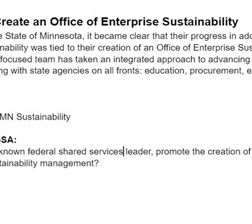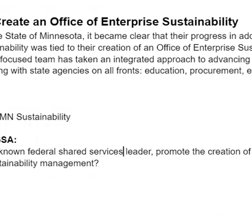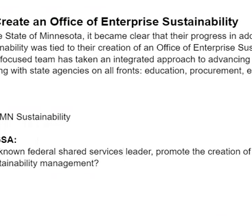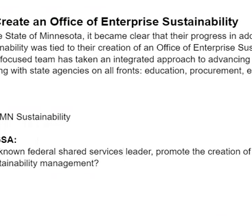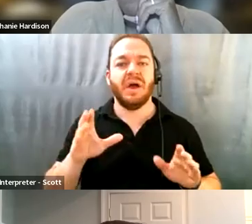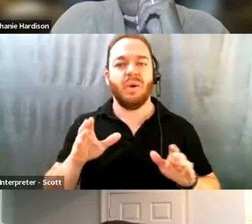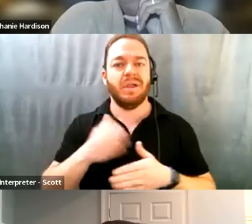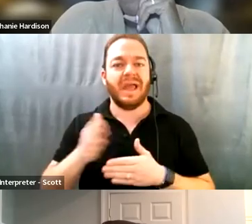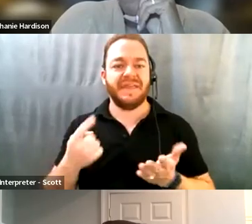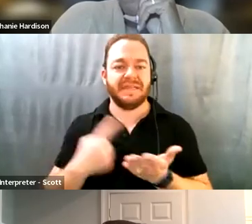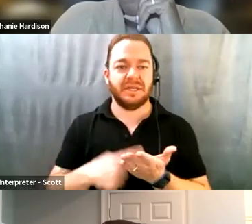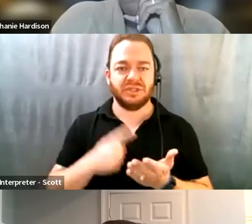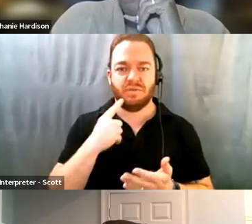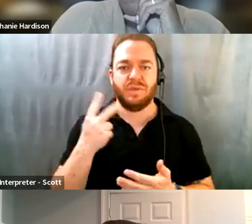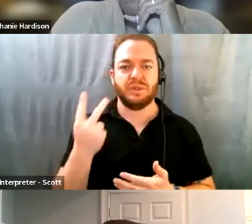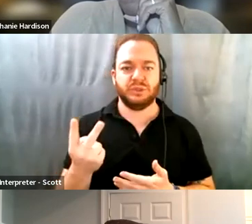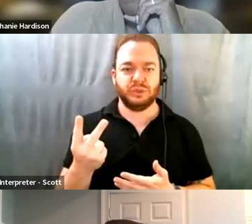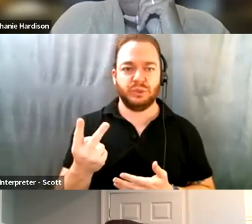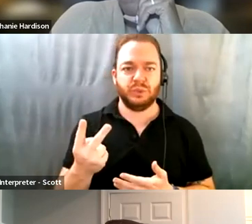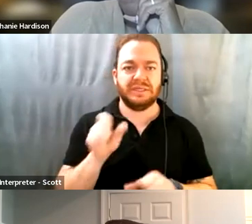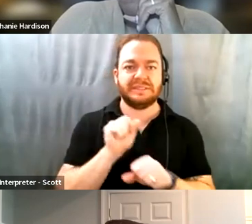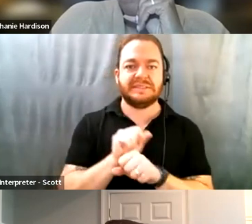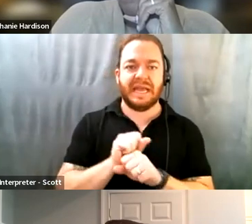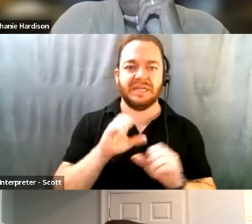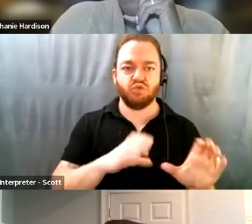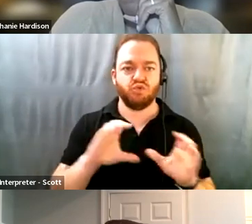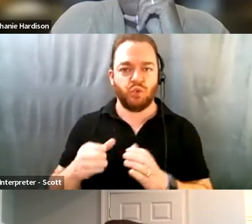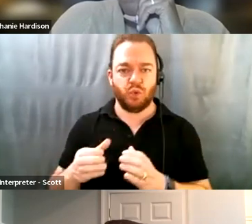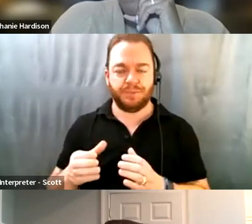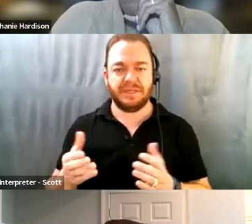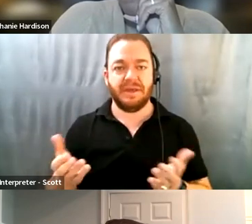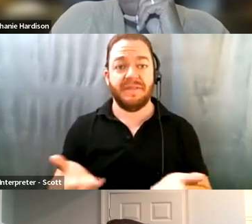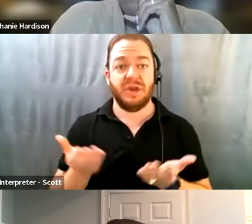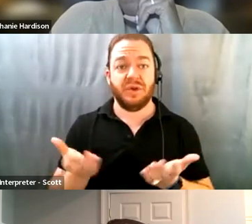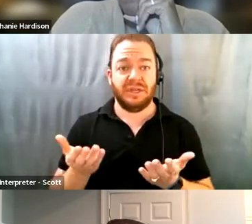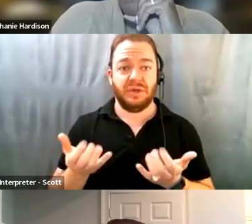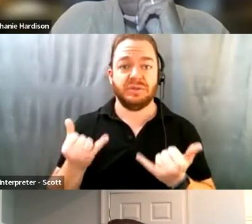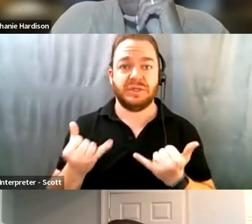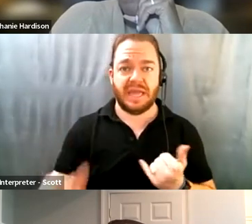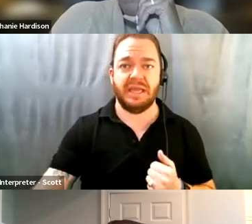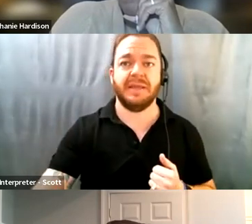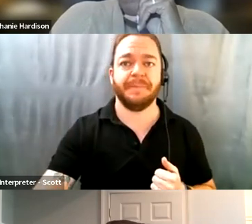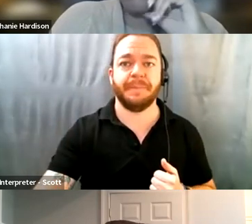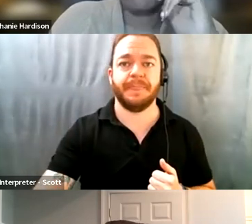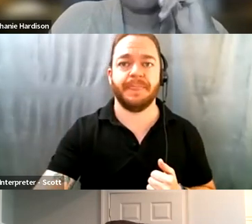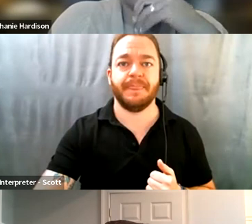the discussion of the two task groups that are at least present in here today.